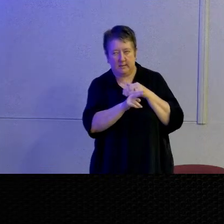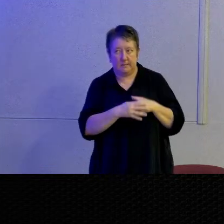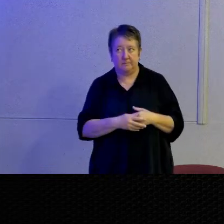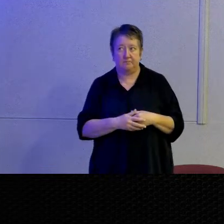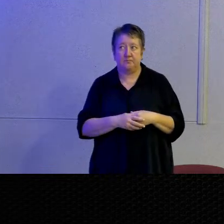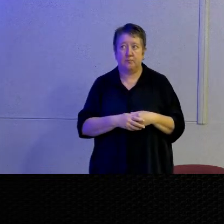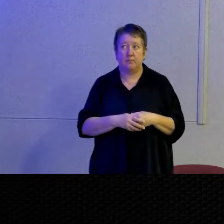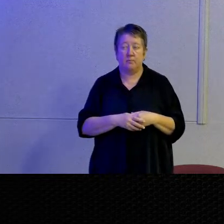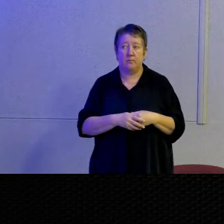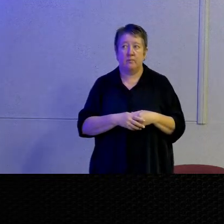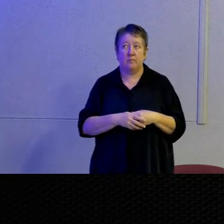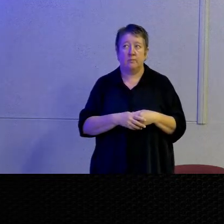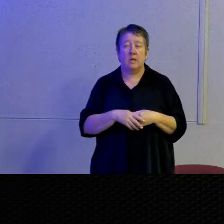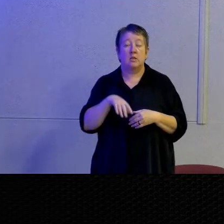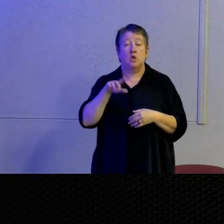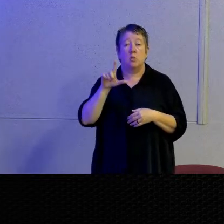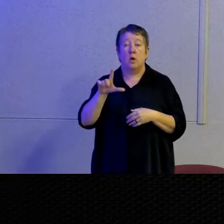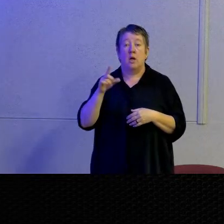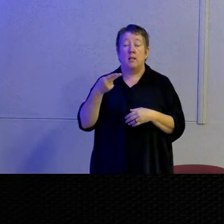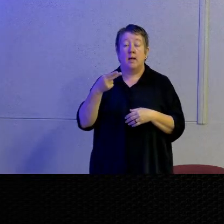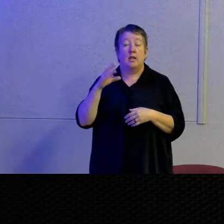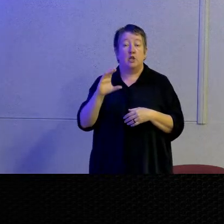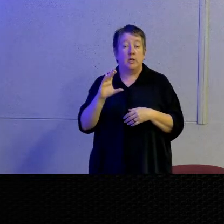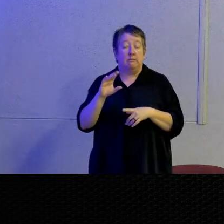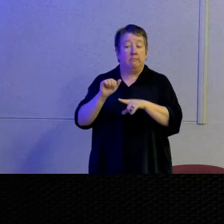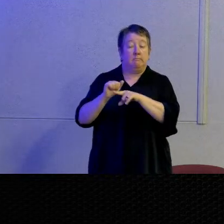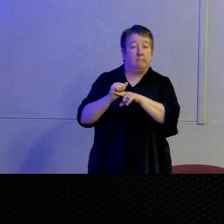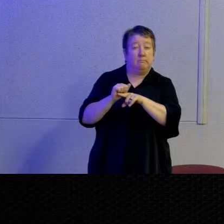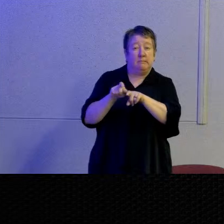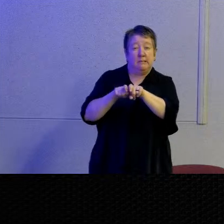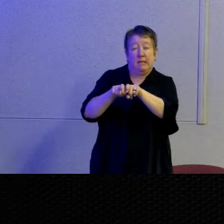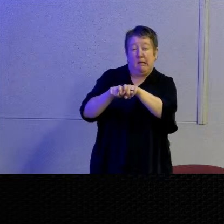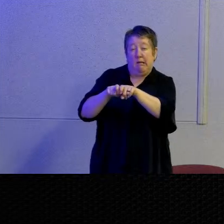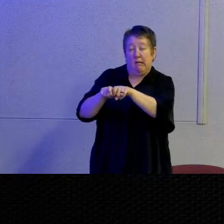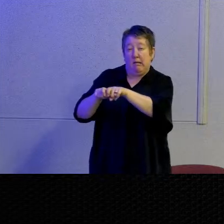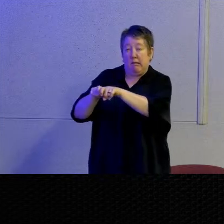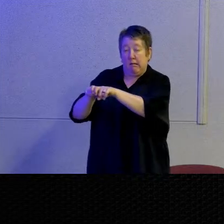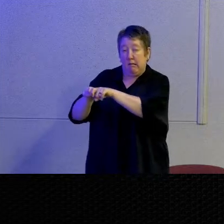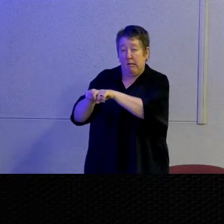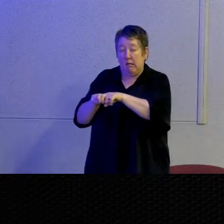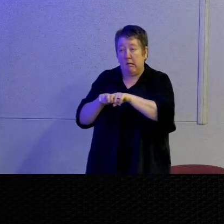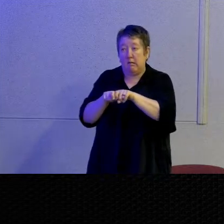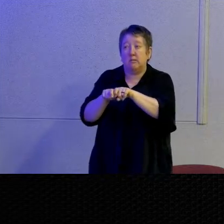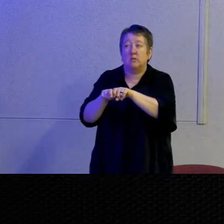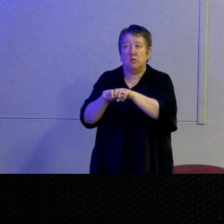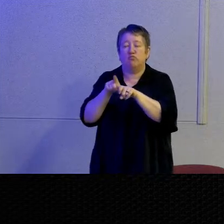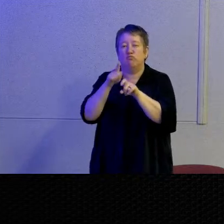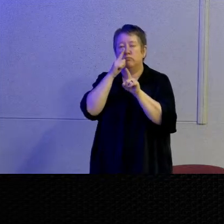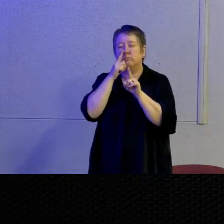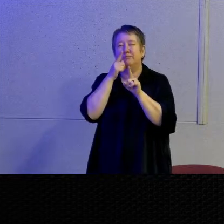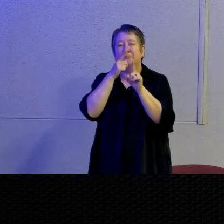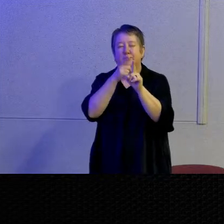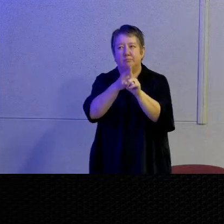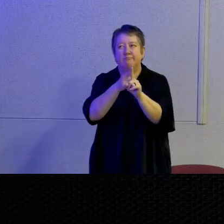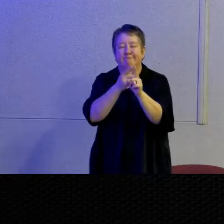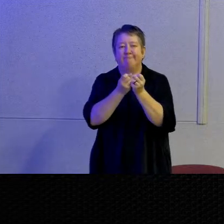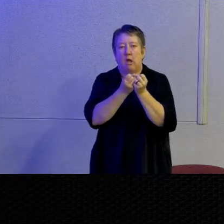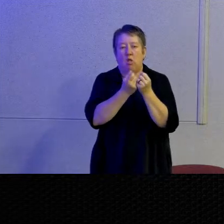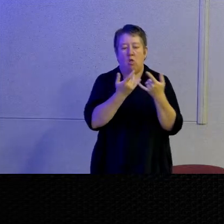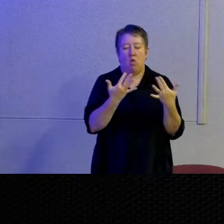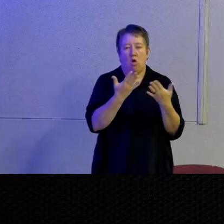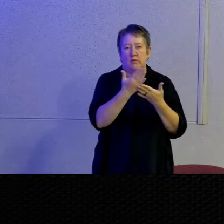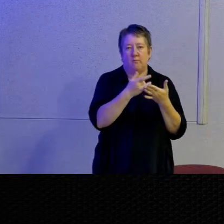So the LHC experiments set out to produce lots of particles,